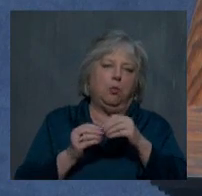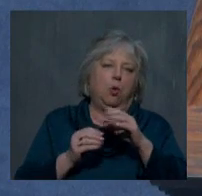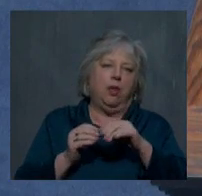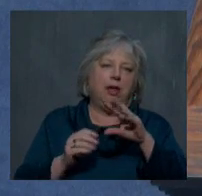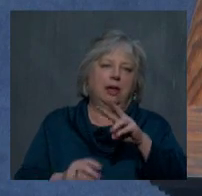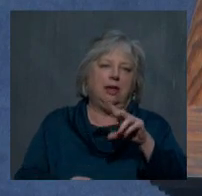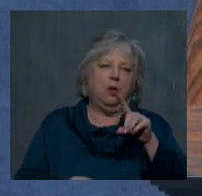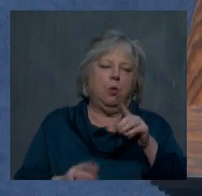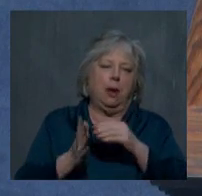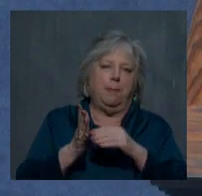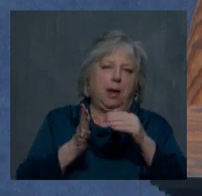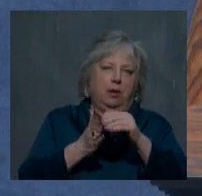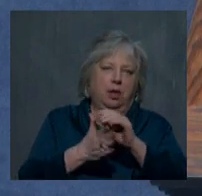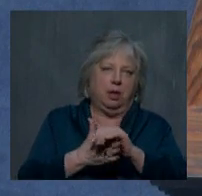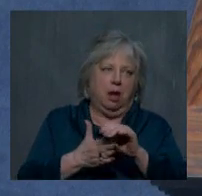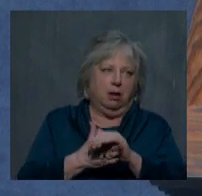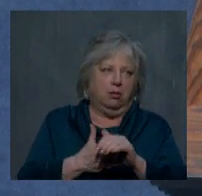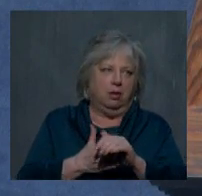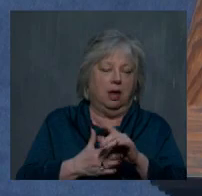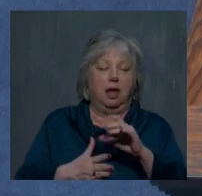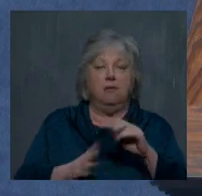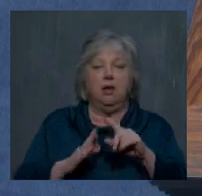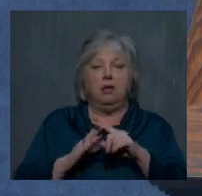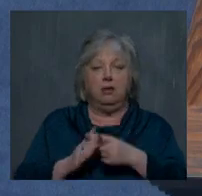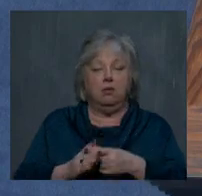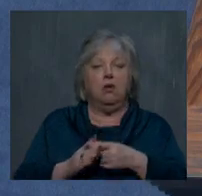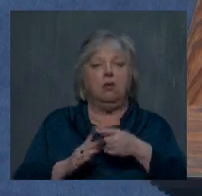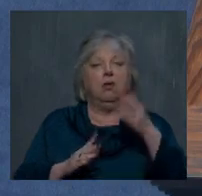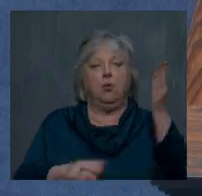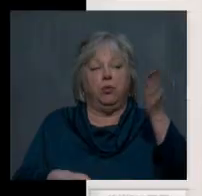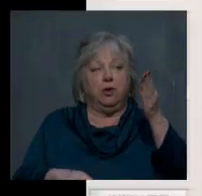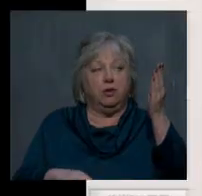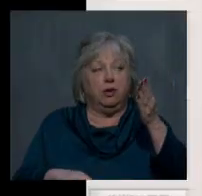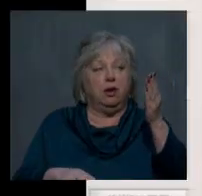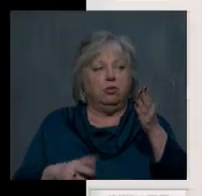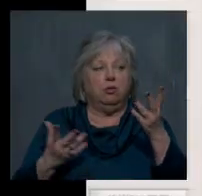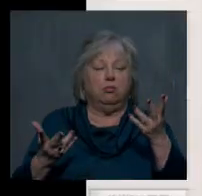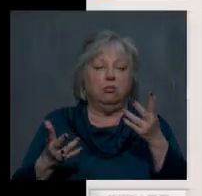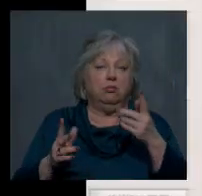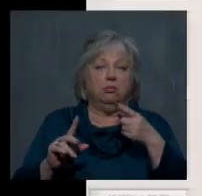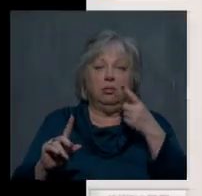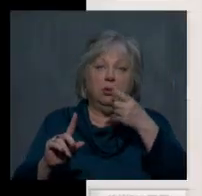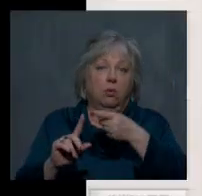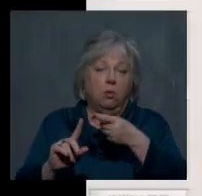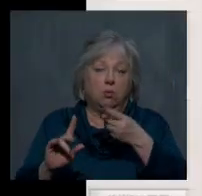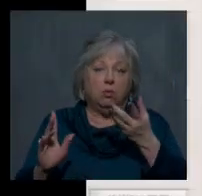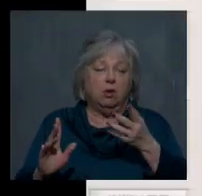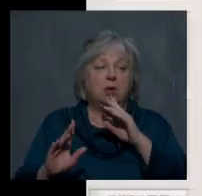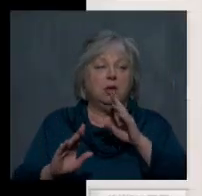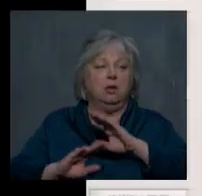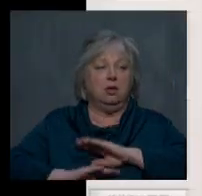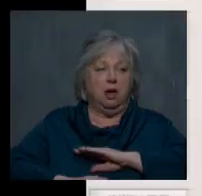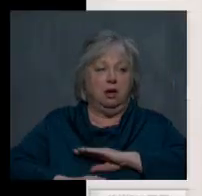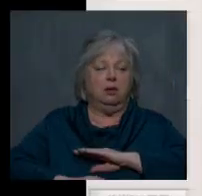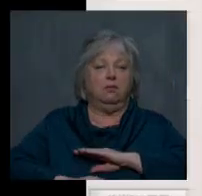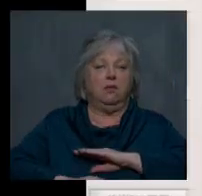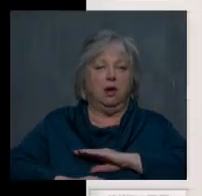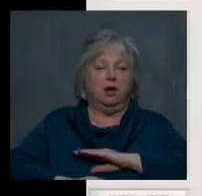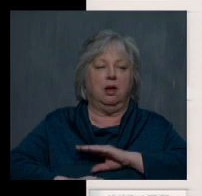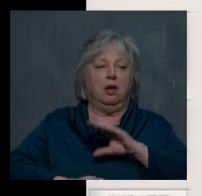$61 million. And if I start the presentation, the intent of this, of course, is to satisfy